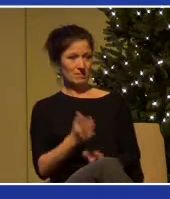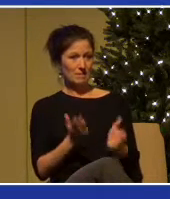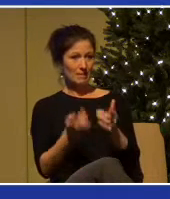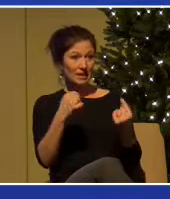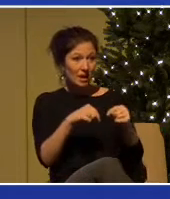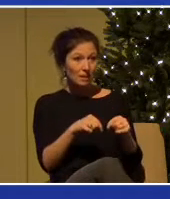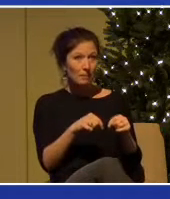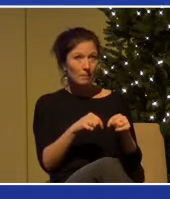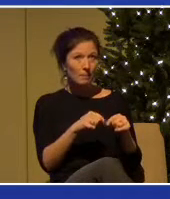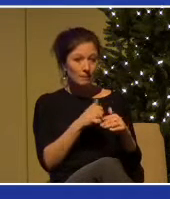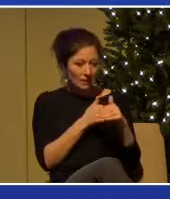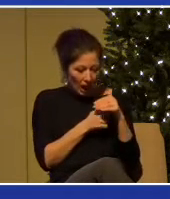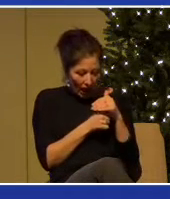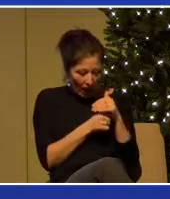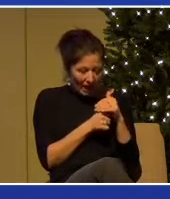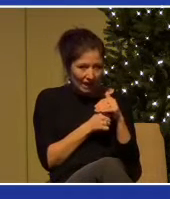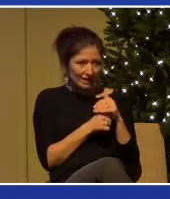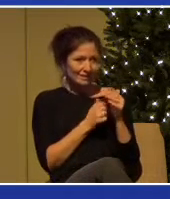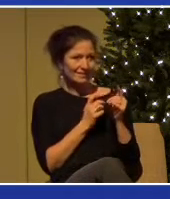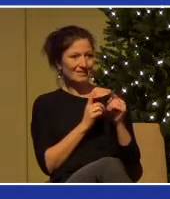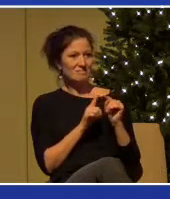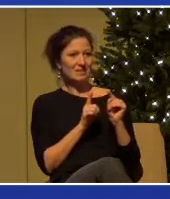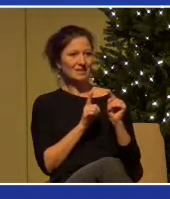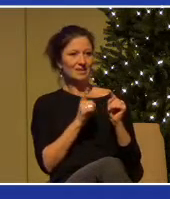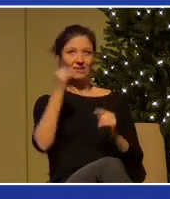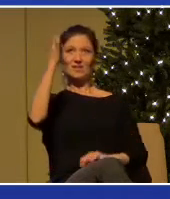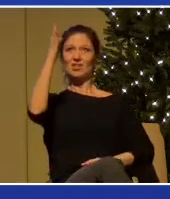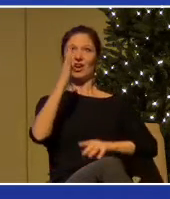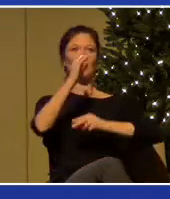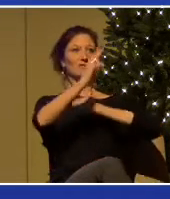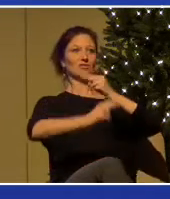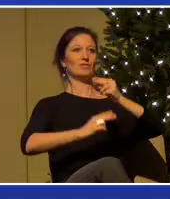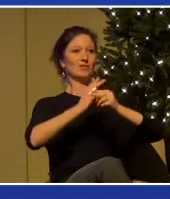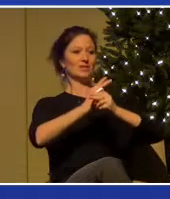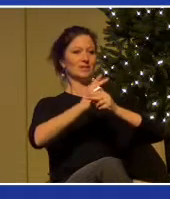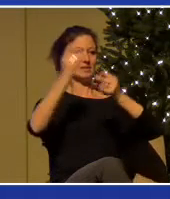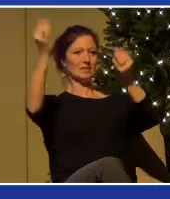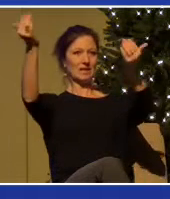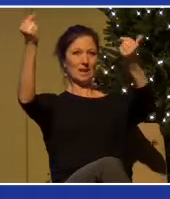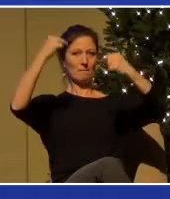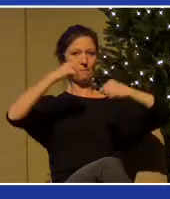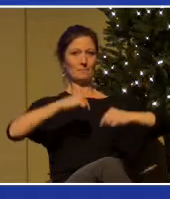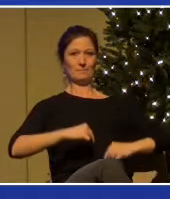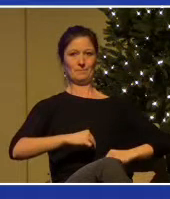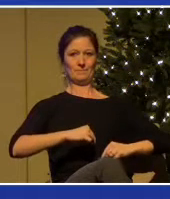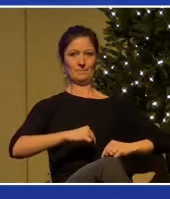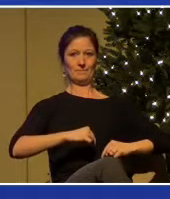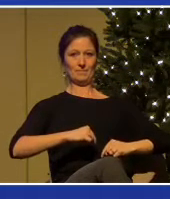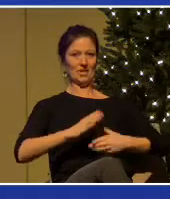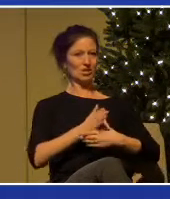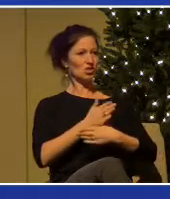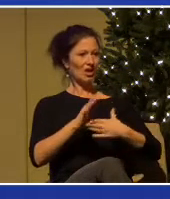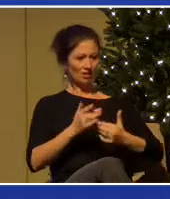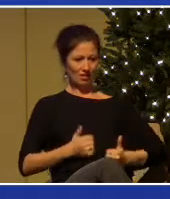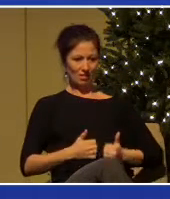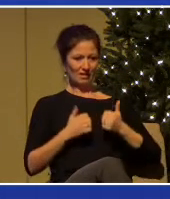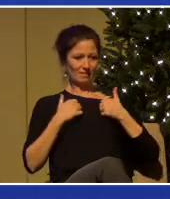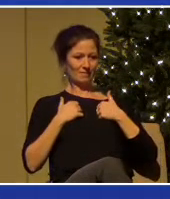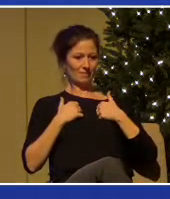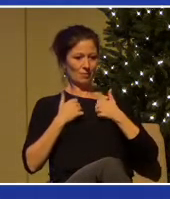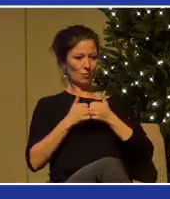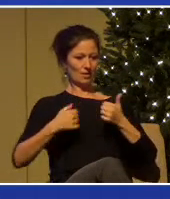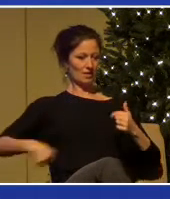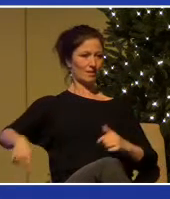and take sport and what have you, but the God of the universe comes to us and shares life with us. He's not